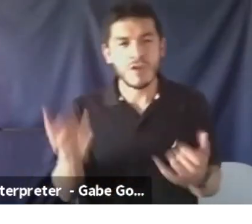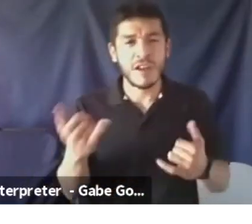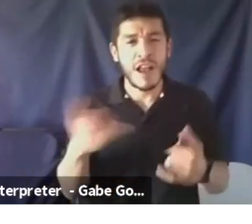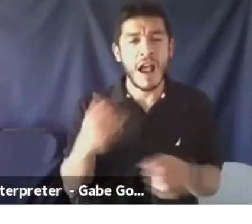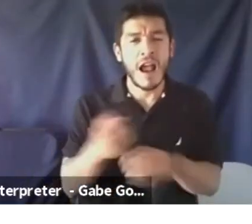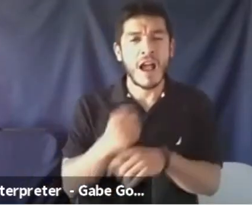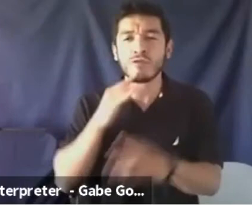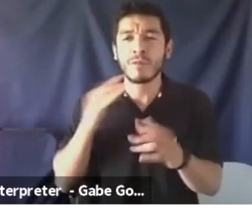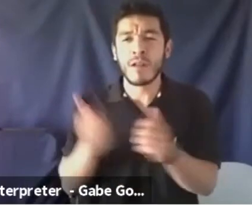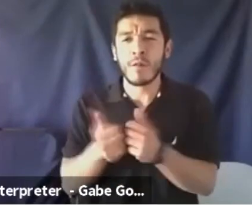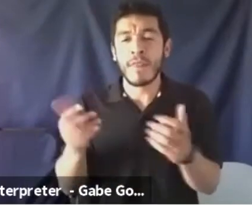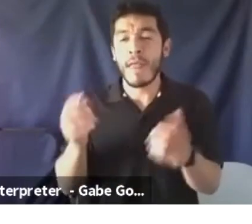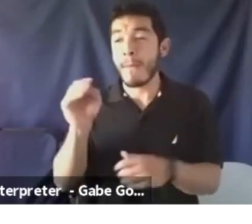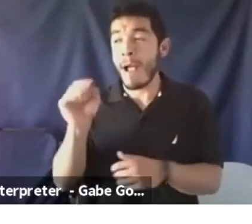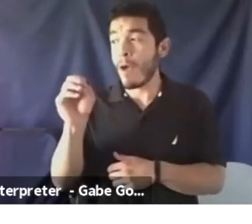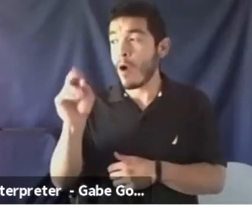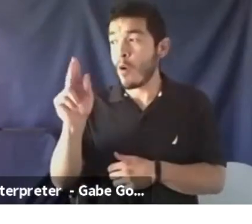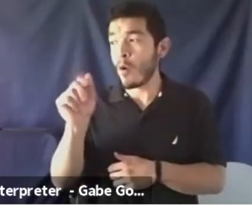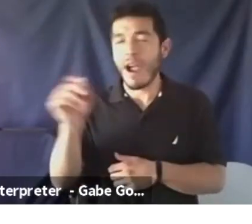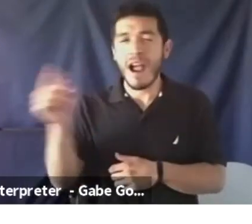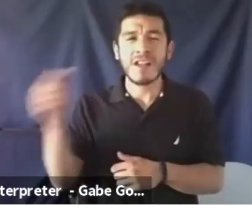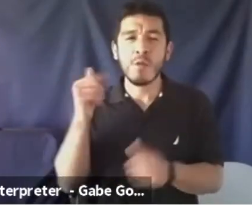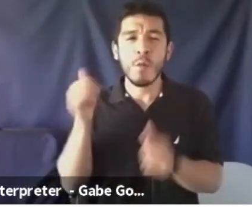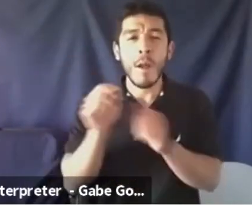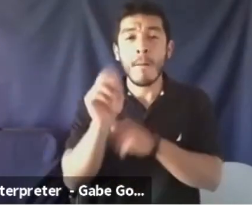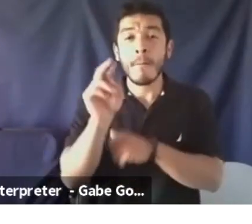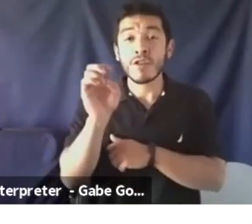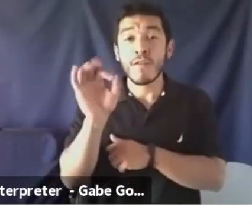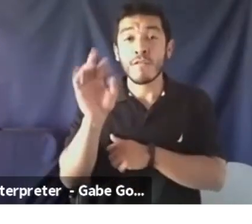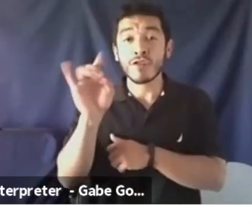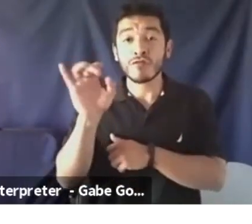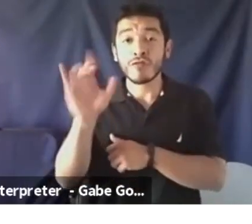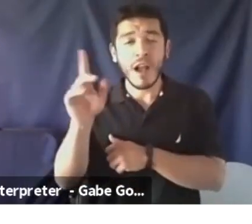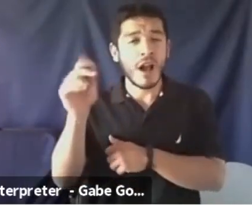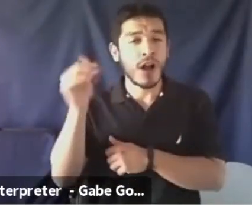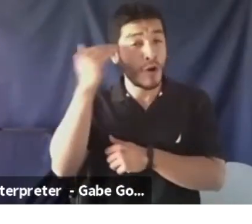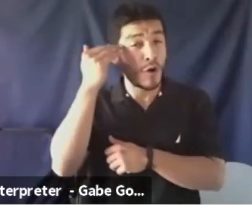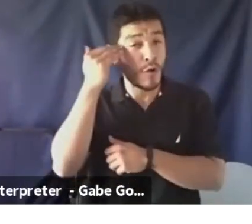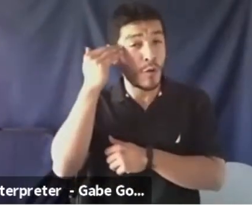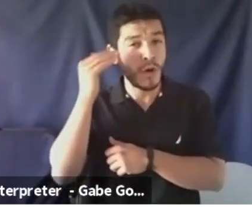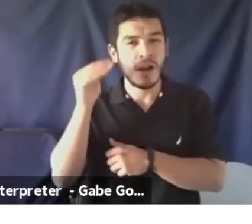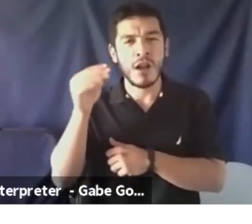and Mrs. Frederica Newton, who was Huey P.